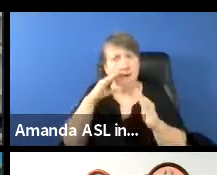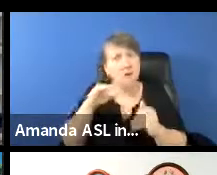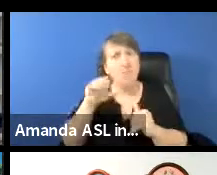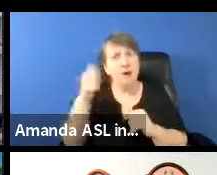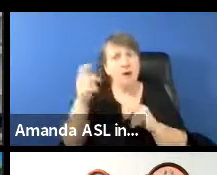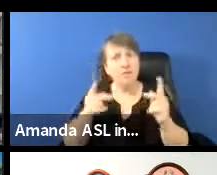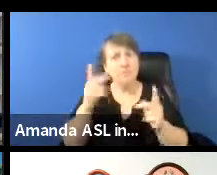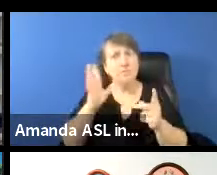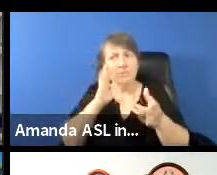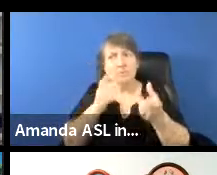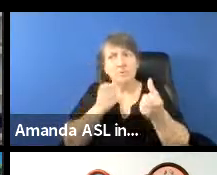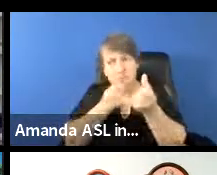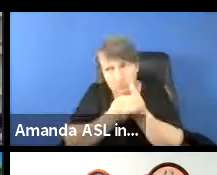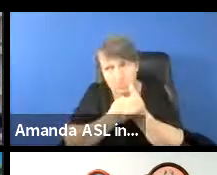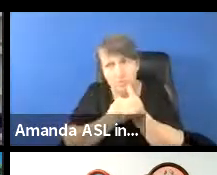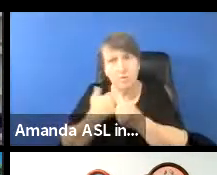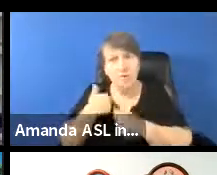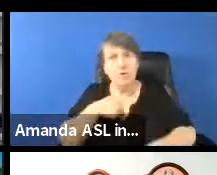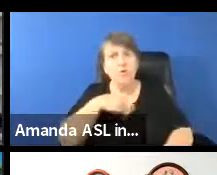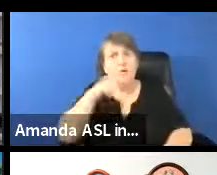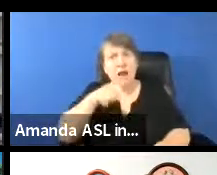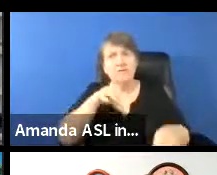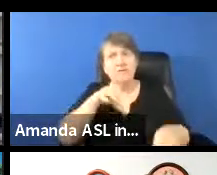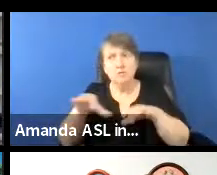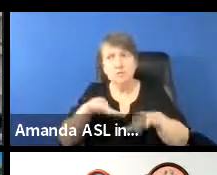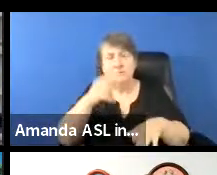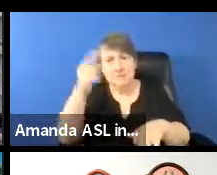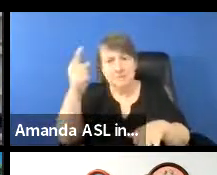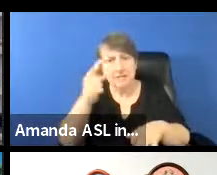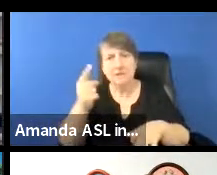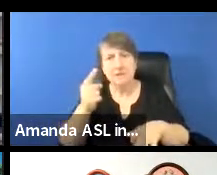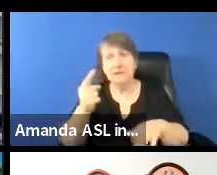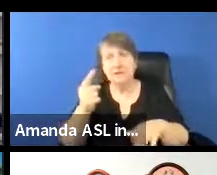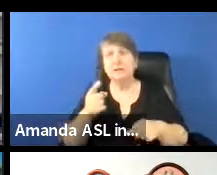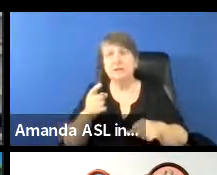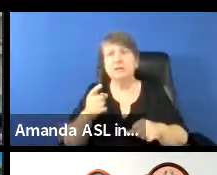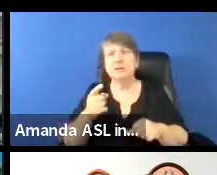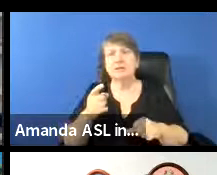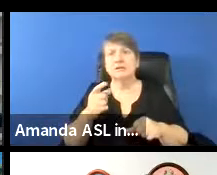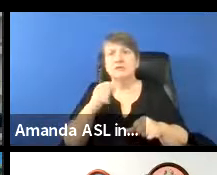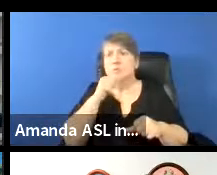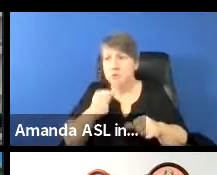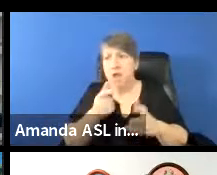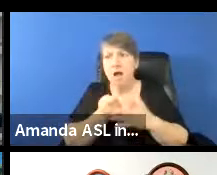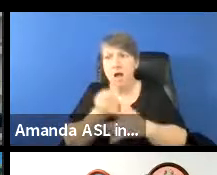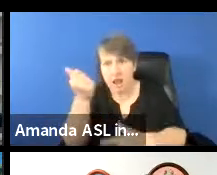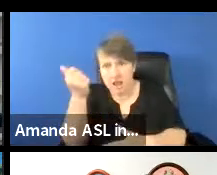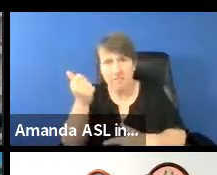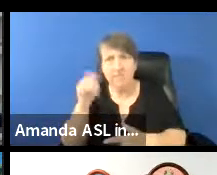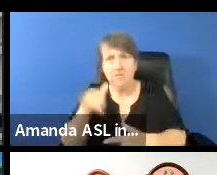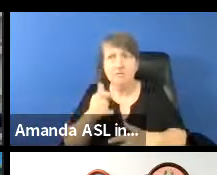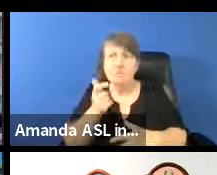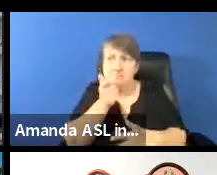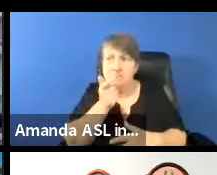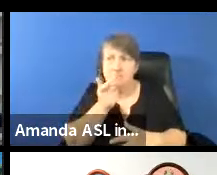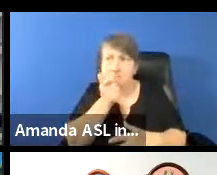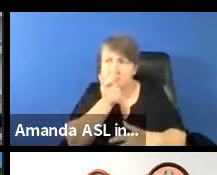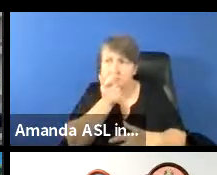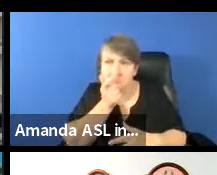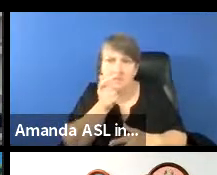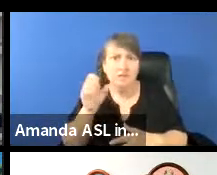others will support that we have to do something to not eliminate the